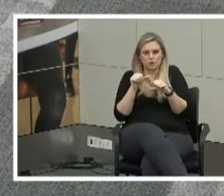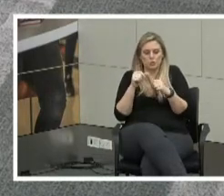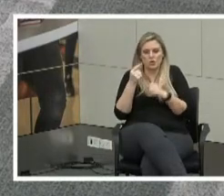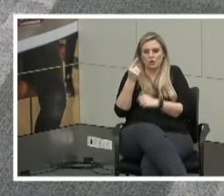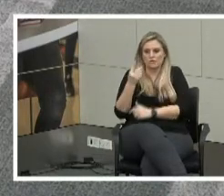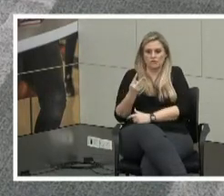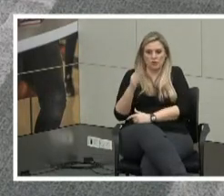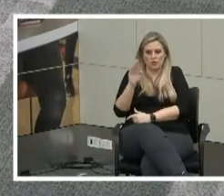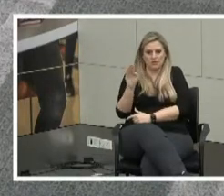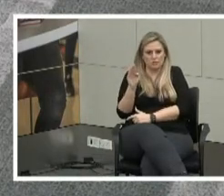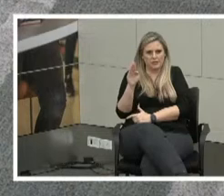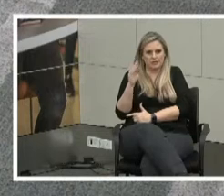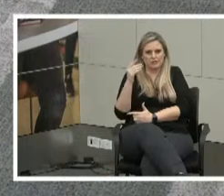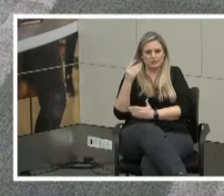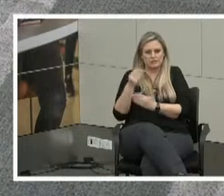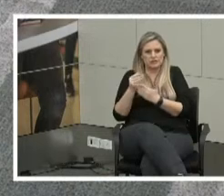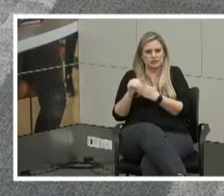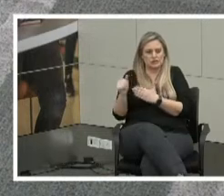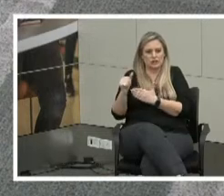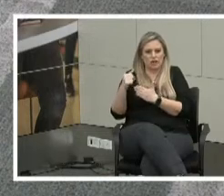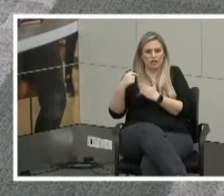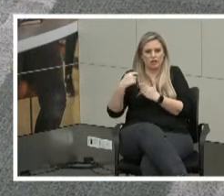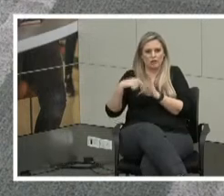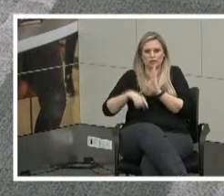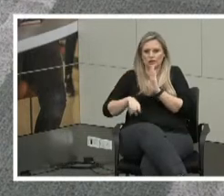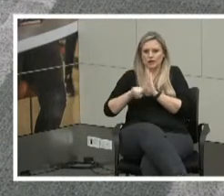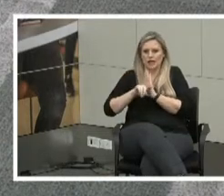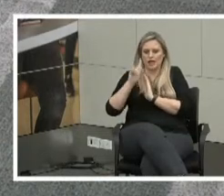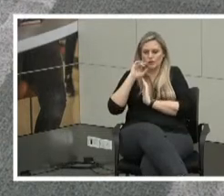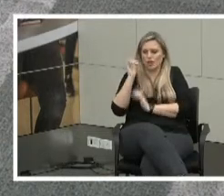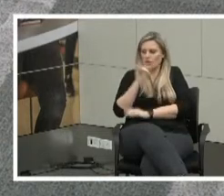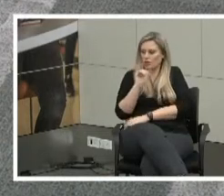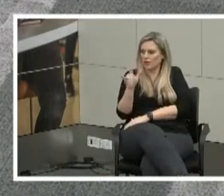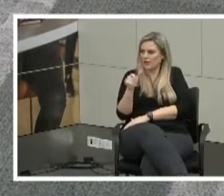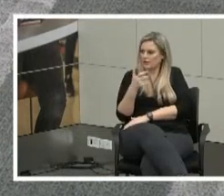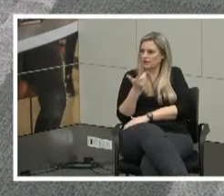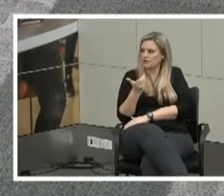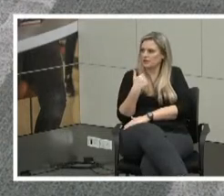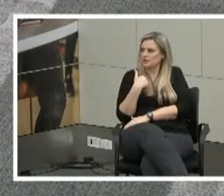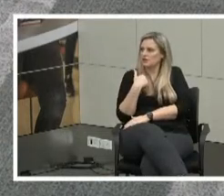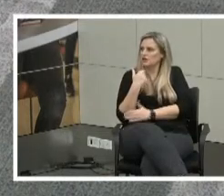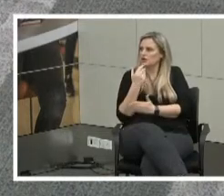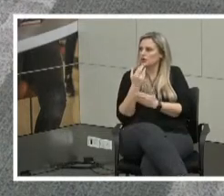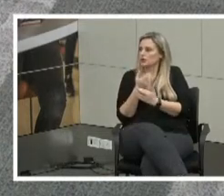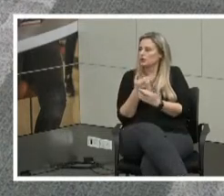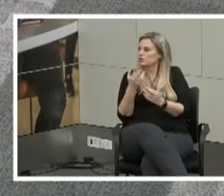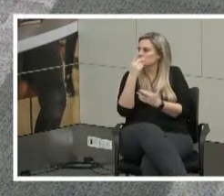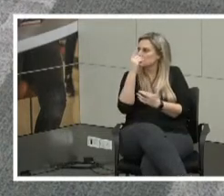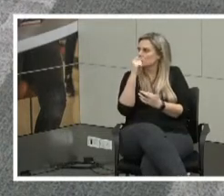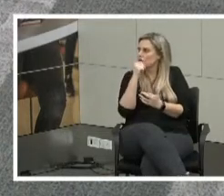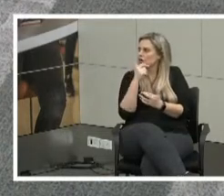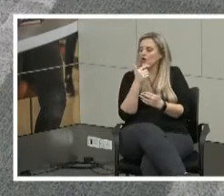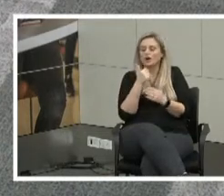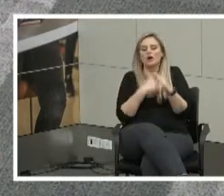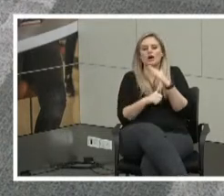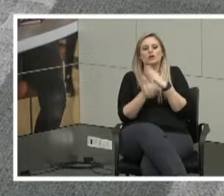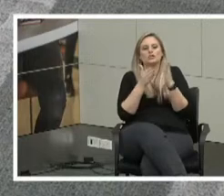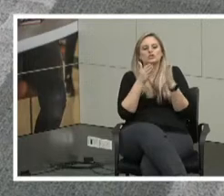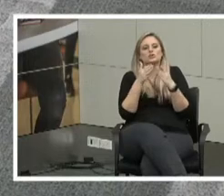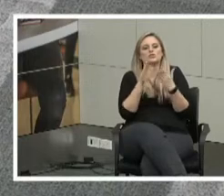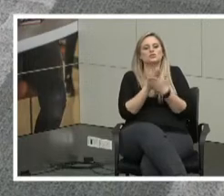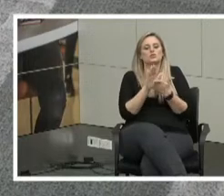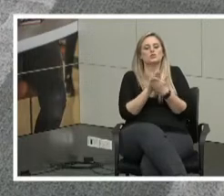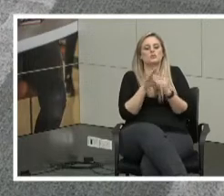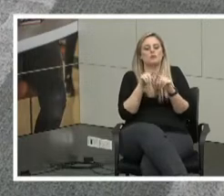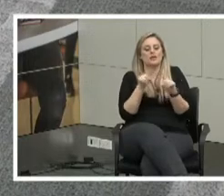elements of the program that have promised better pay for teachers more sped support resources for underserved schools but